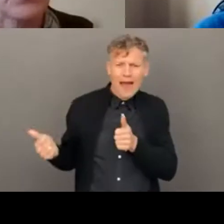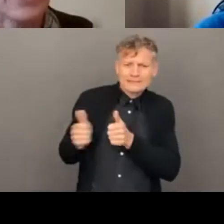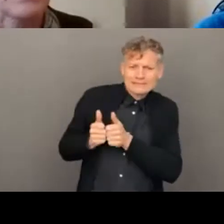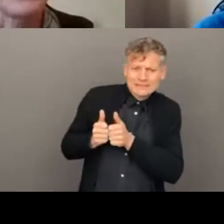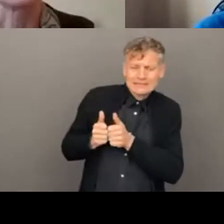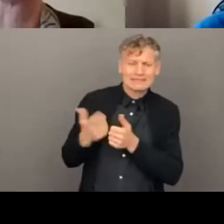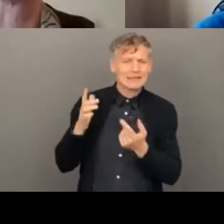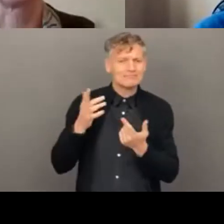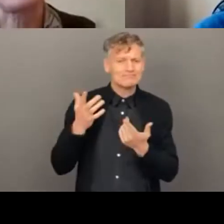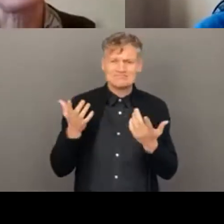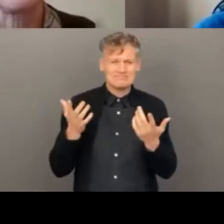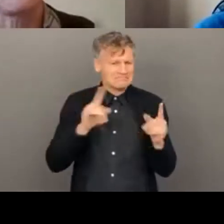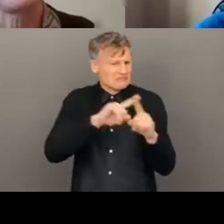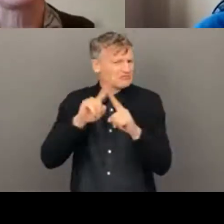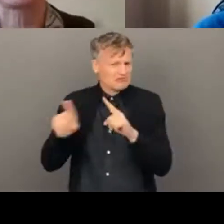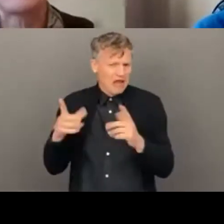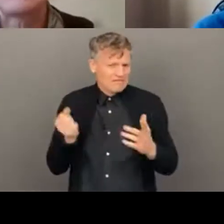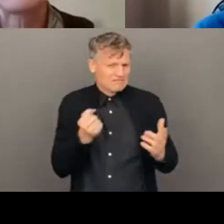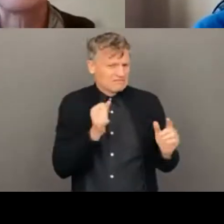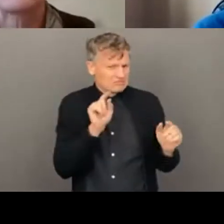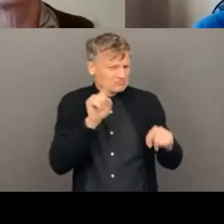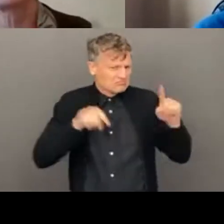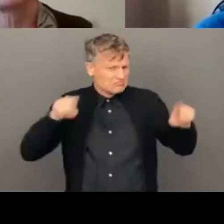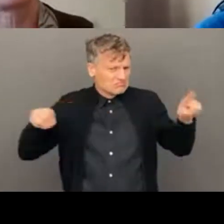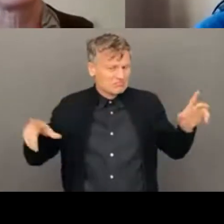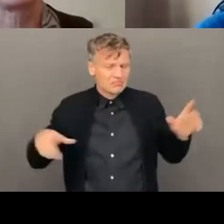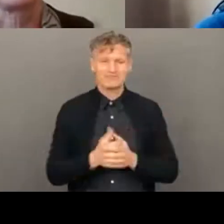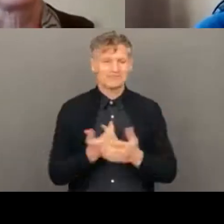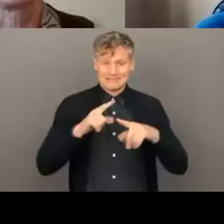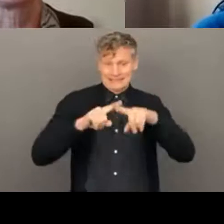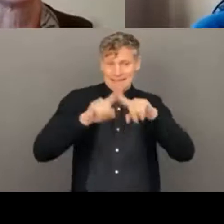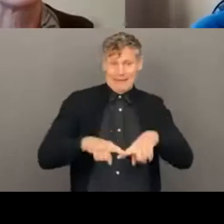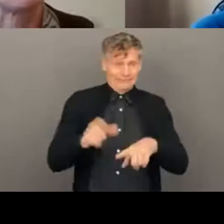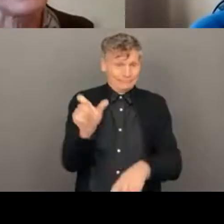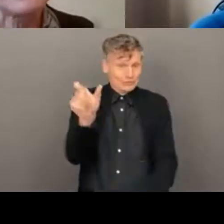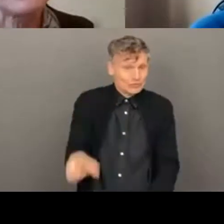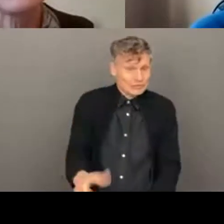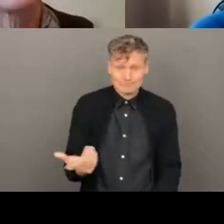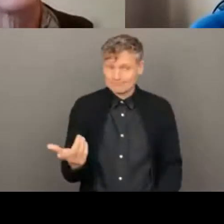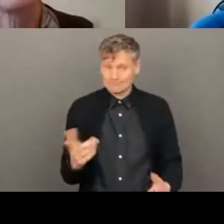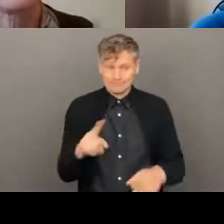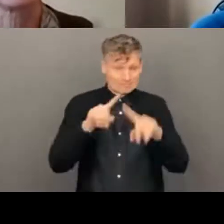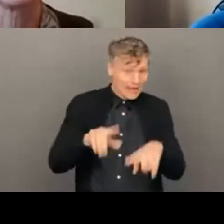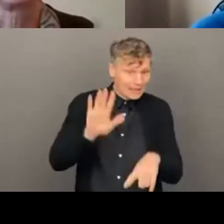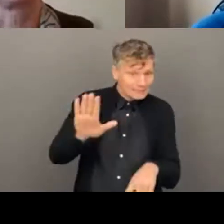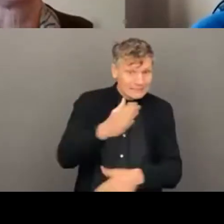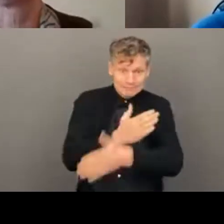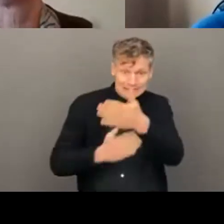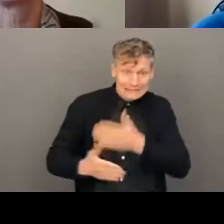during the project. So depending on the case, depending on the disabilities